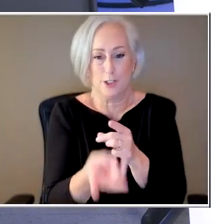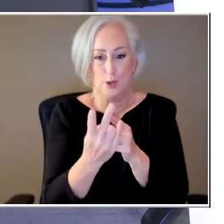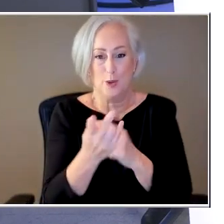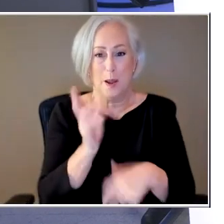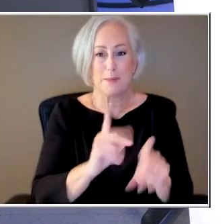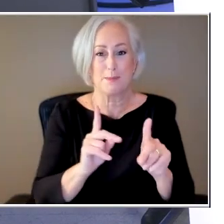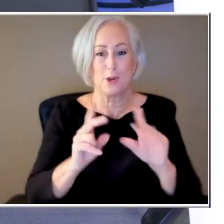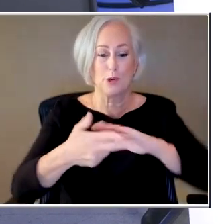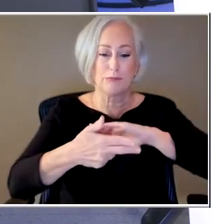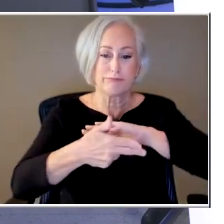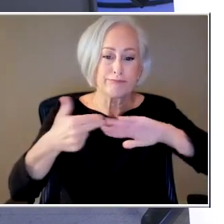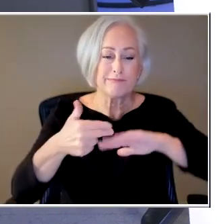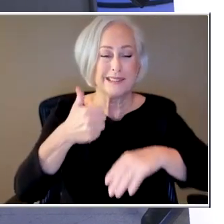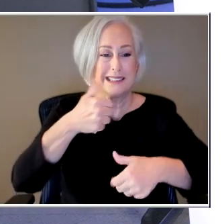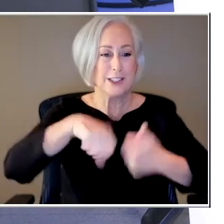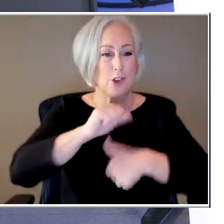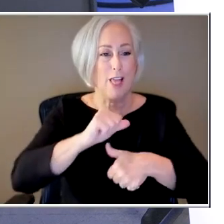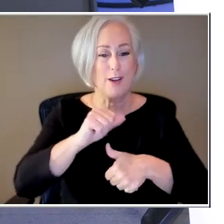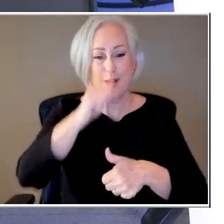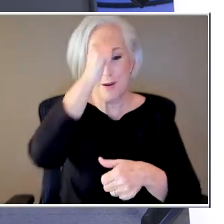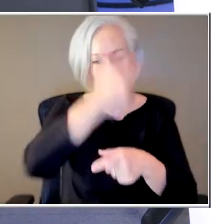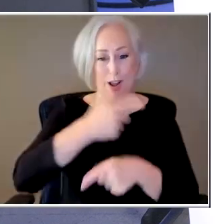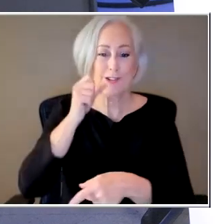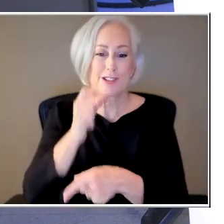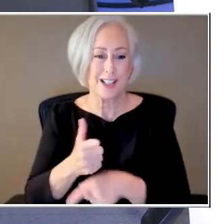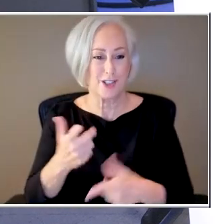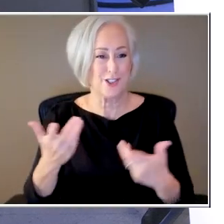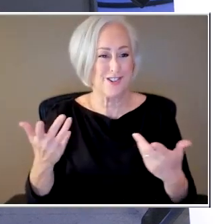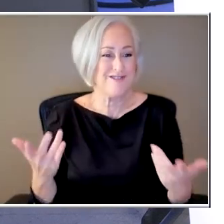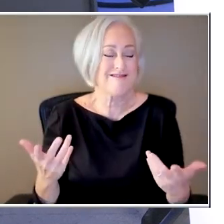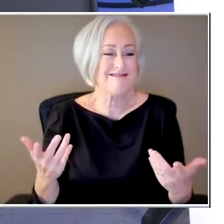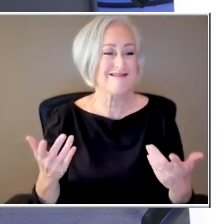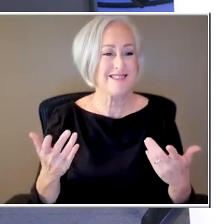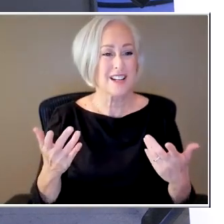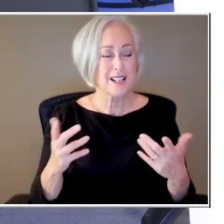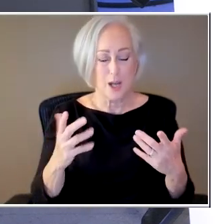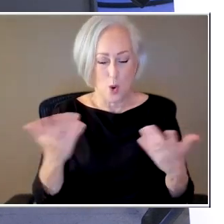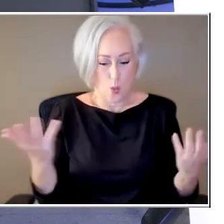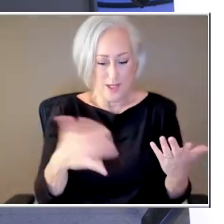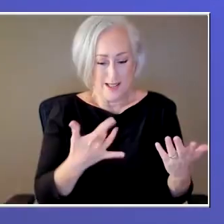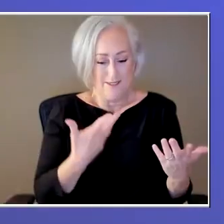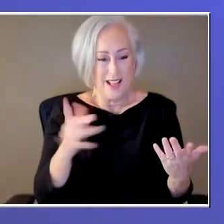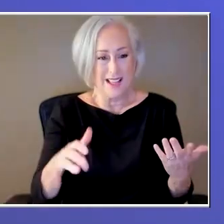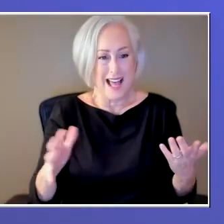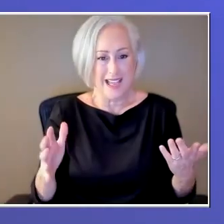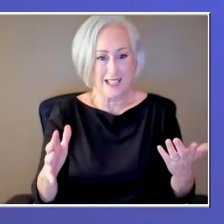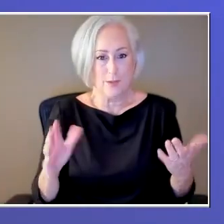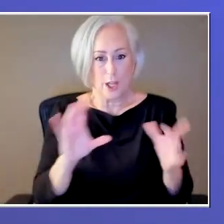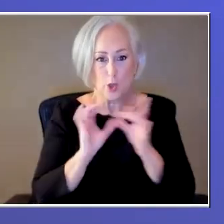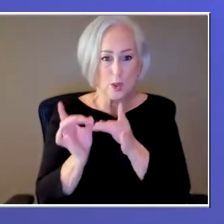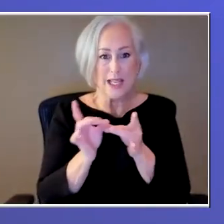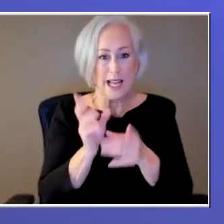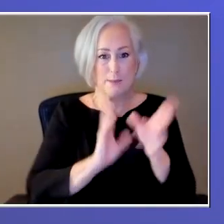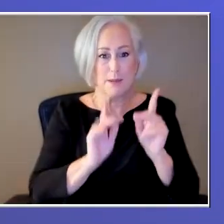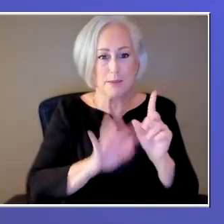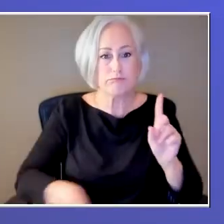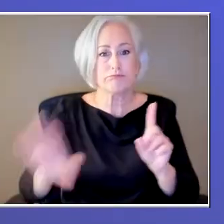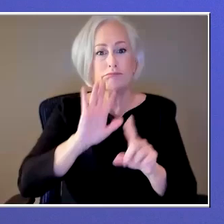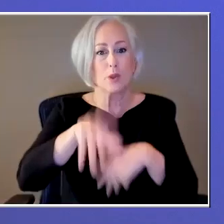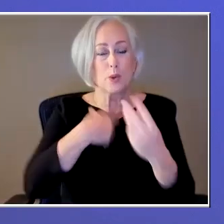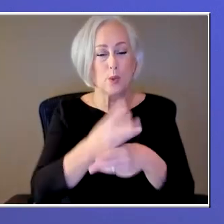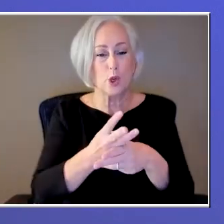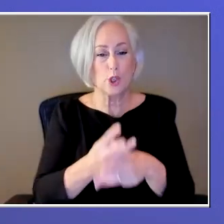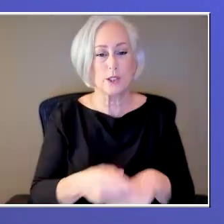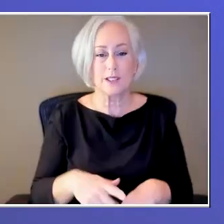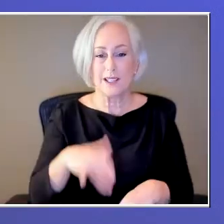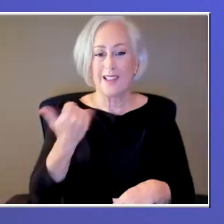sister? Mindy, what's that like to know that the work you do is connecting two people across the globe? I mean, that's one of the big